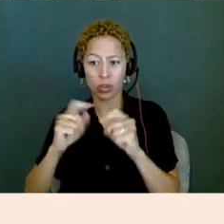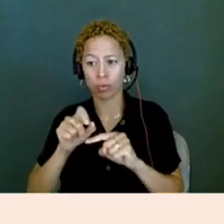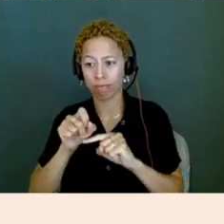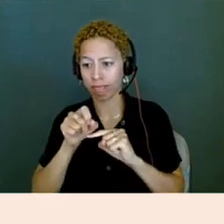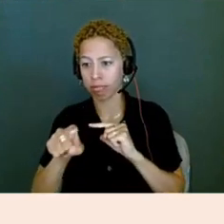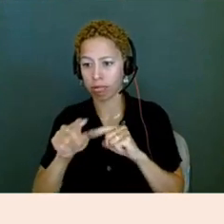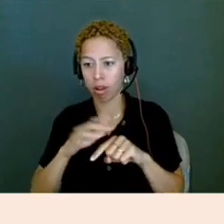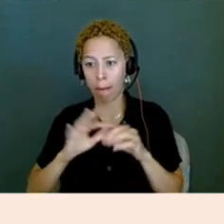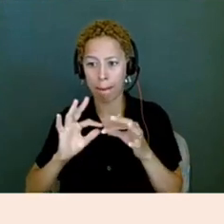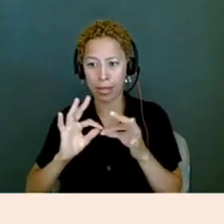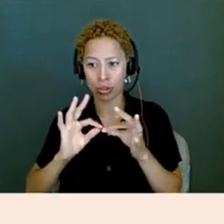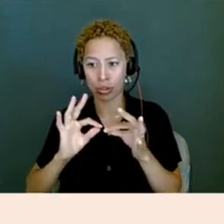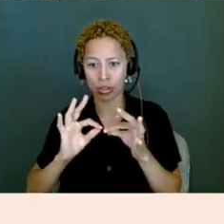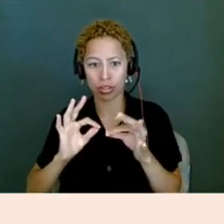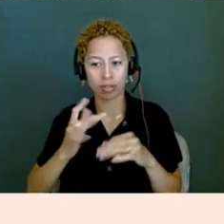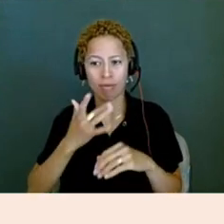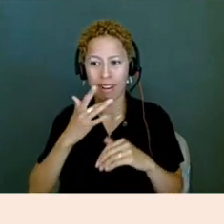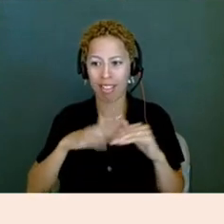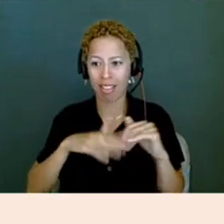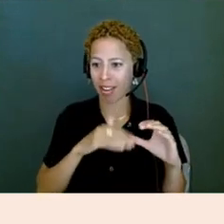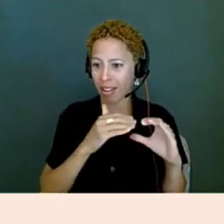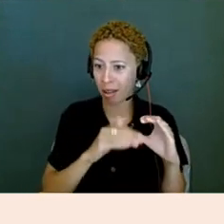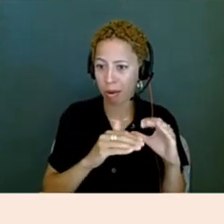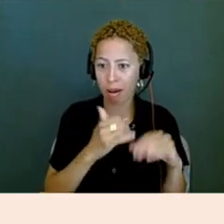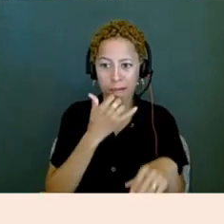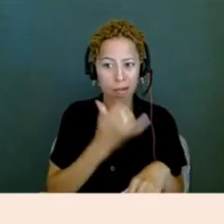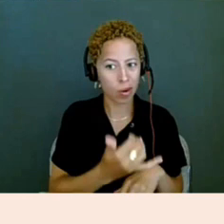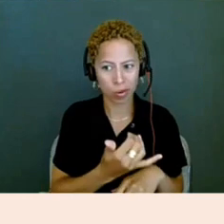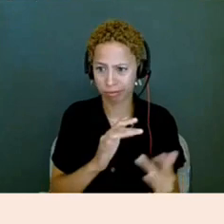ever do in email or phone.